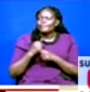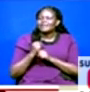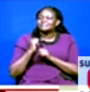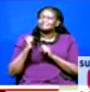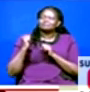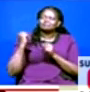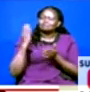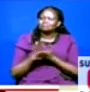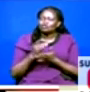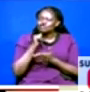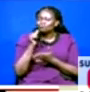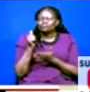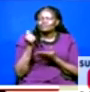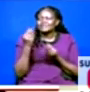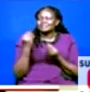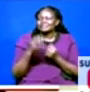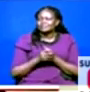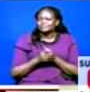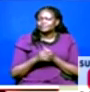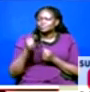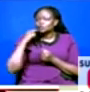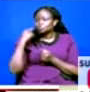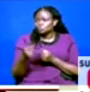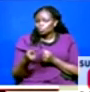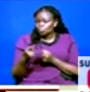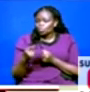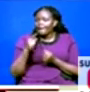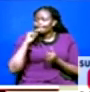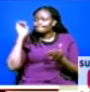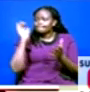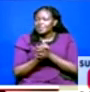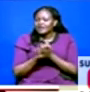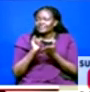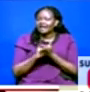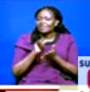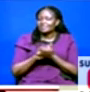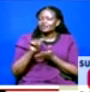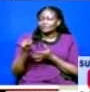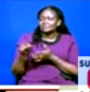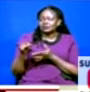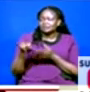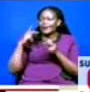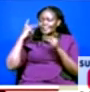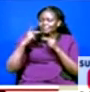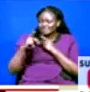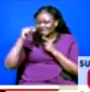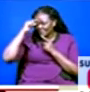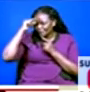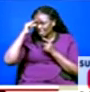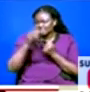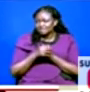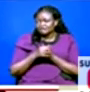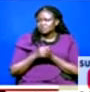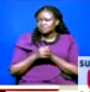is not just a walk in the path. So I believe on this perspective, the government So it